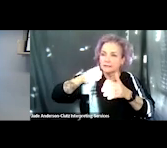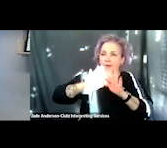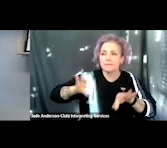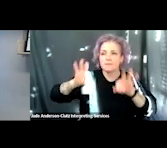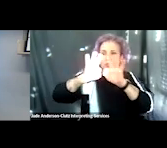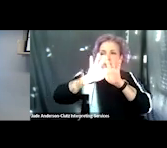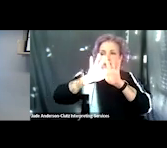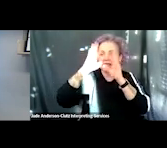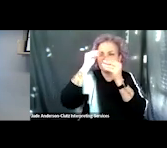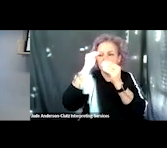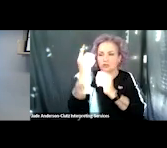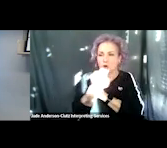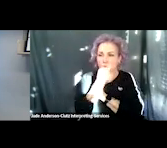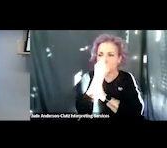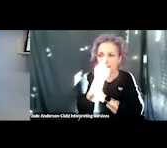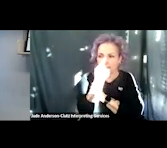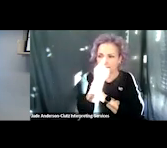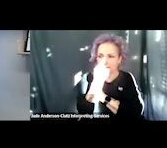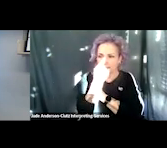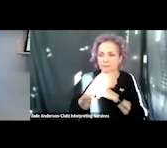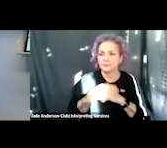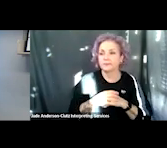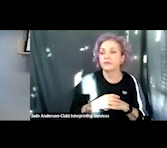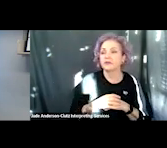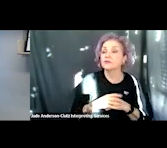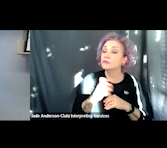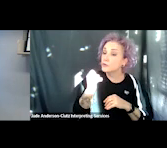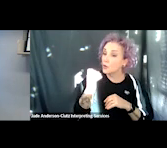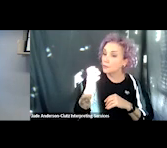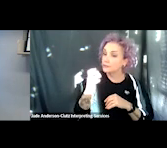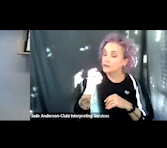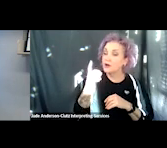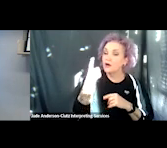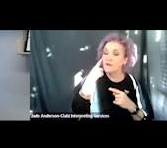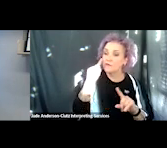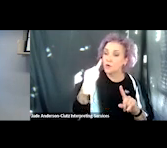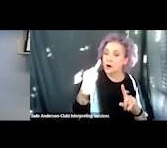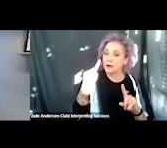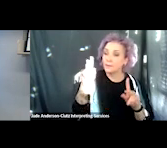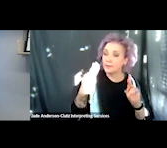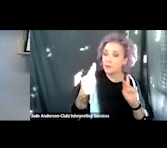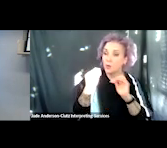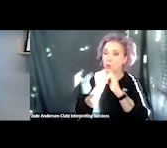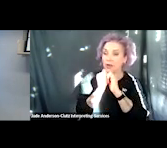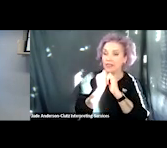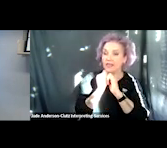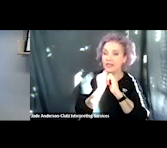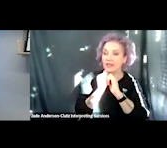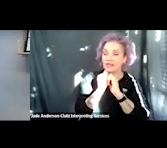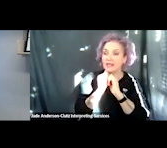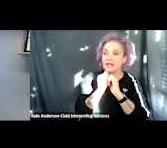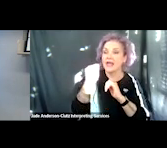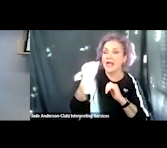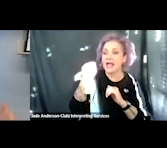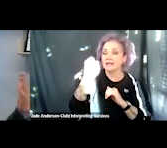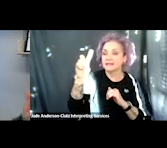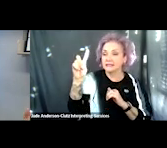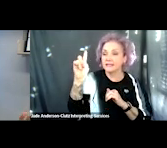with disorders like autism and schizophrenia, that this sensory overload can underlie impairments that are seen.